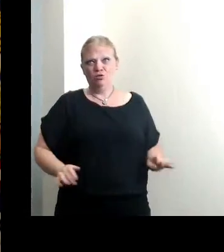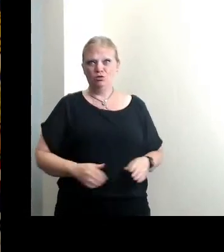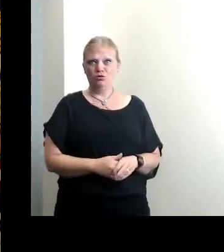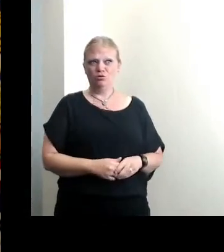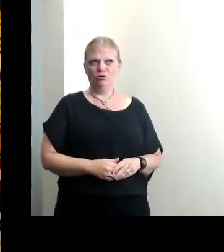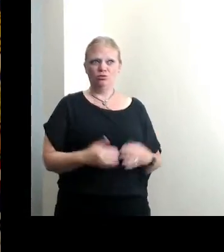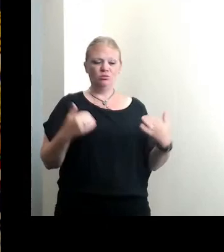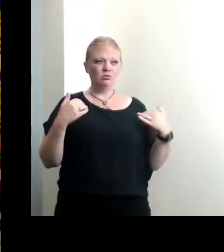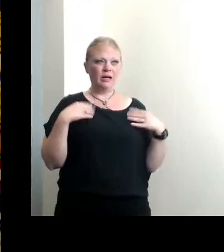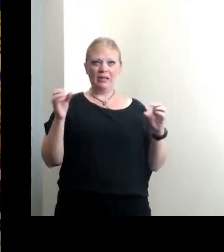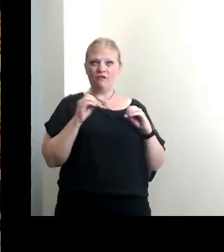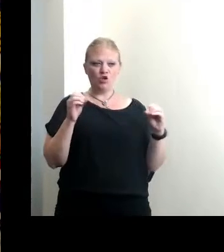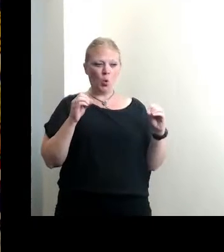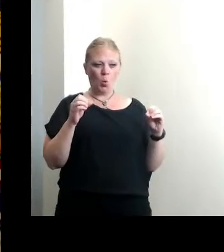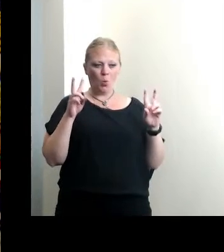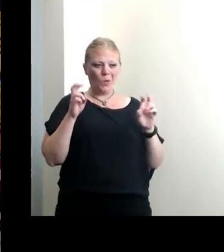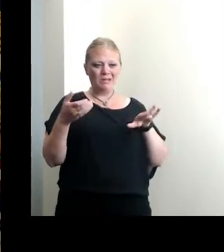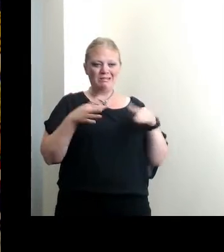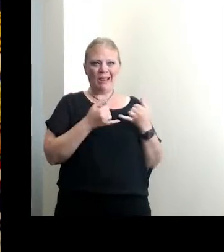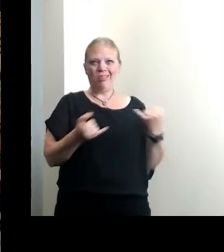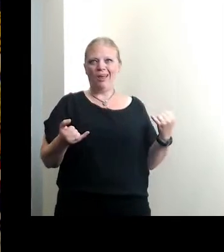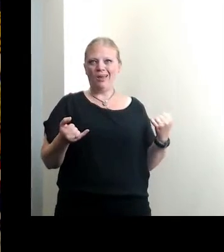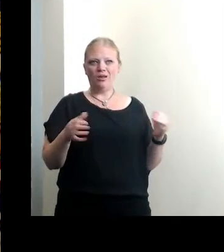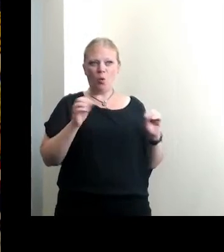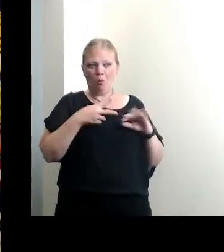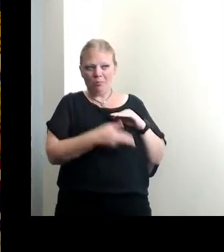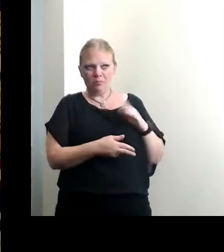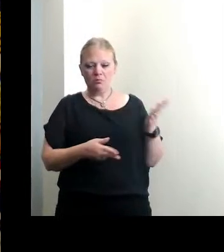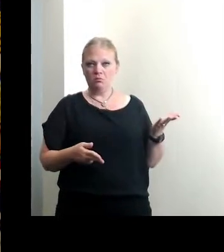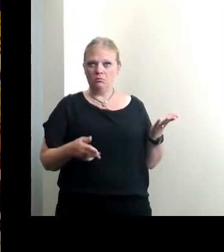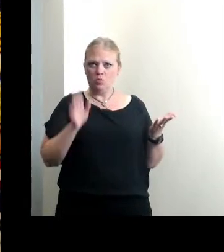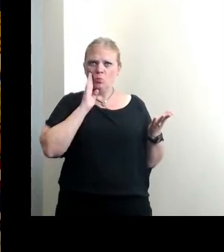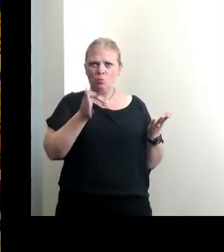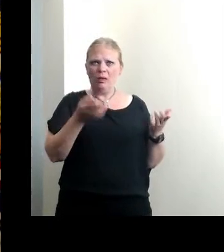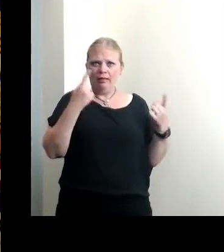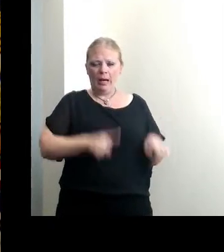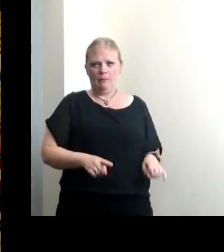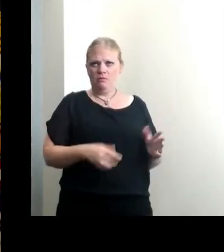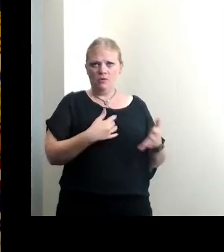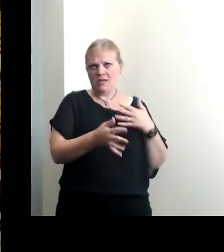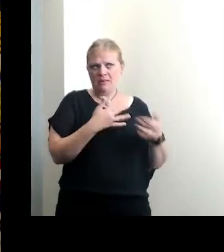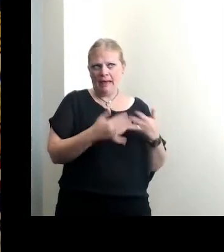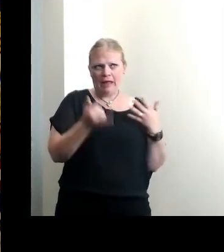no arbitrary deadline. We will get a deal done. Doesn't matter if it takes